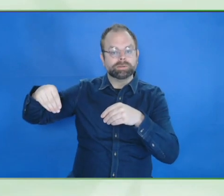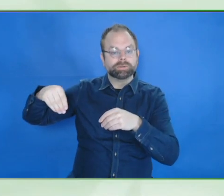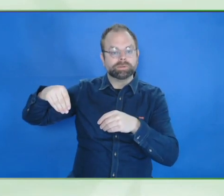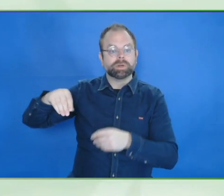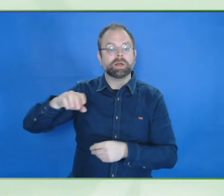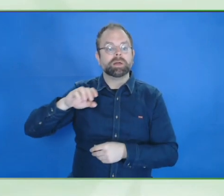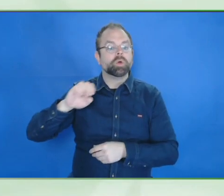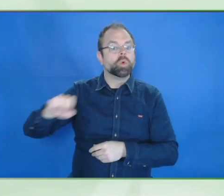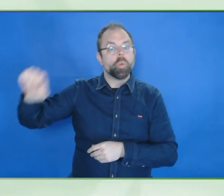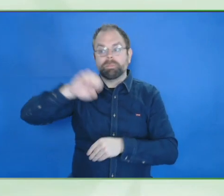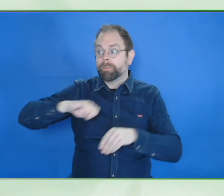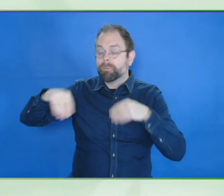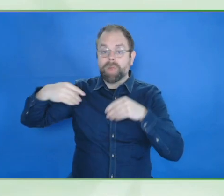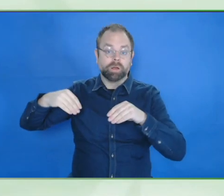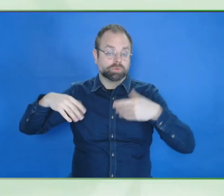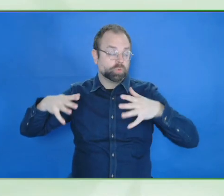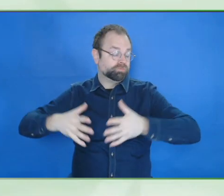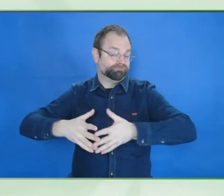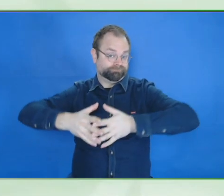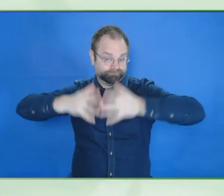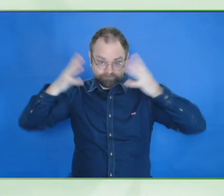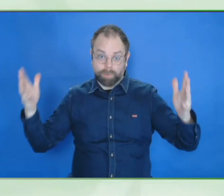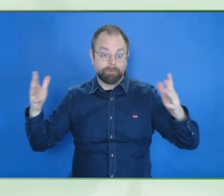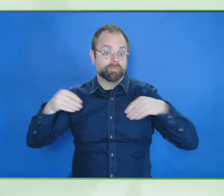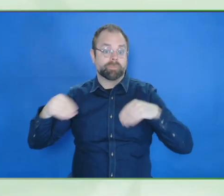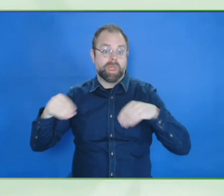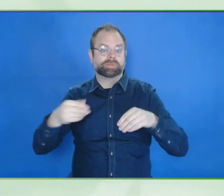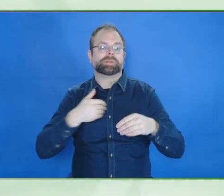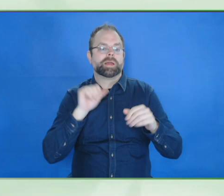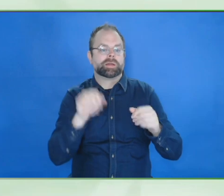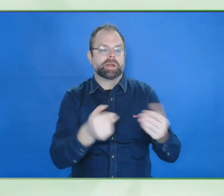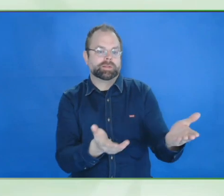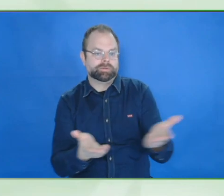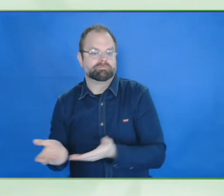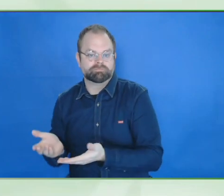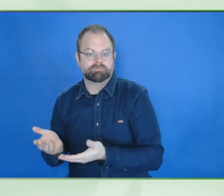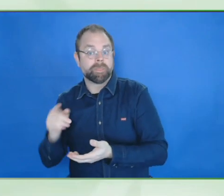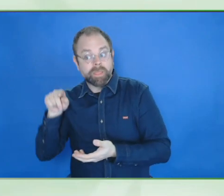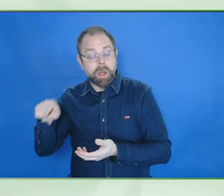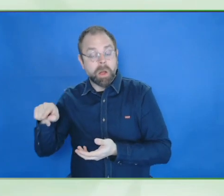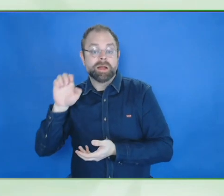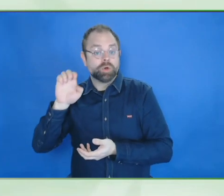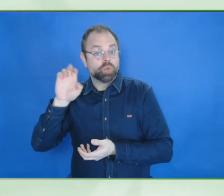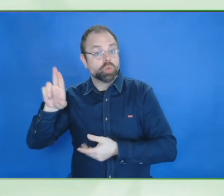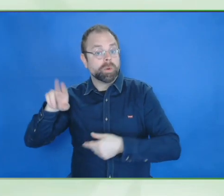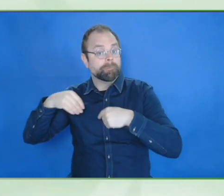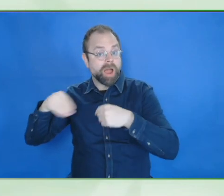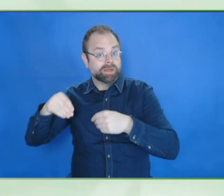States of America. We have 460 million people. In the 460 million people, we have 20%